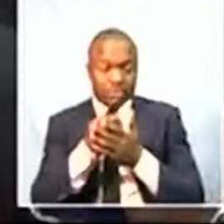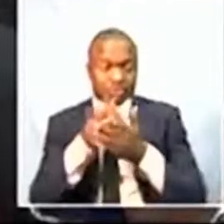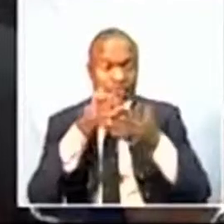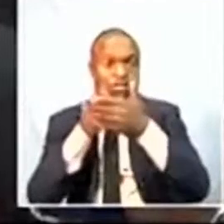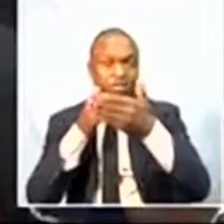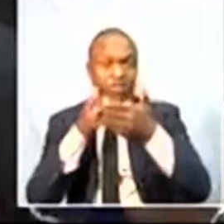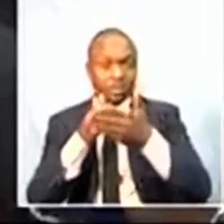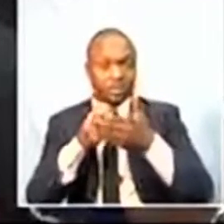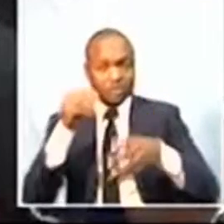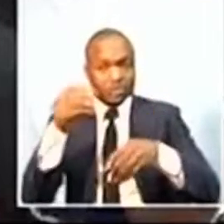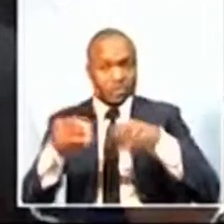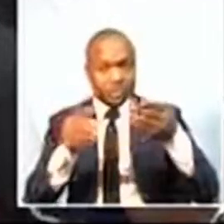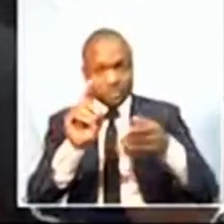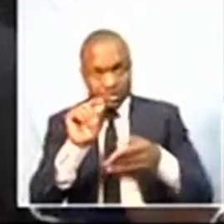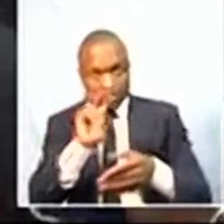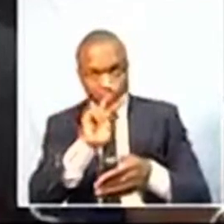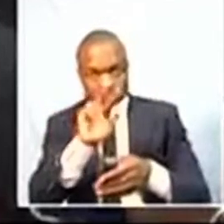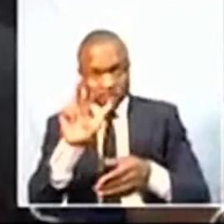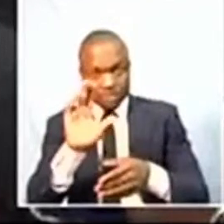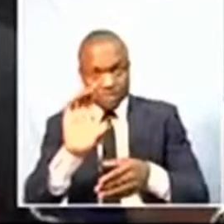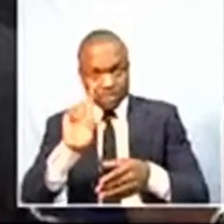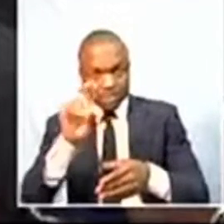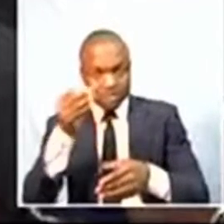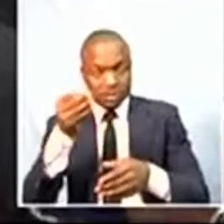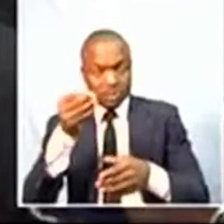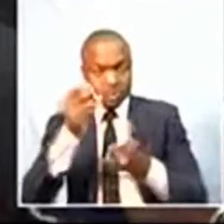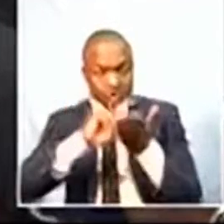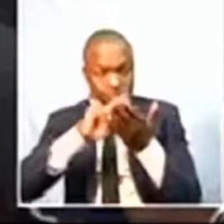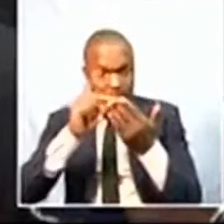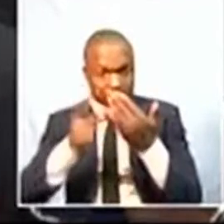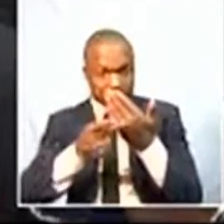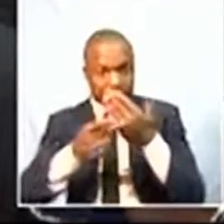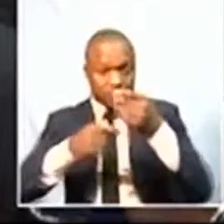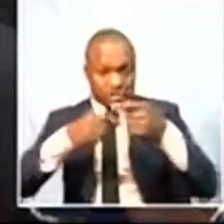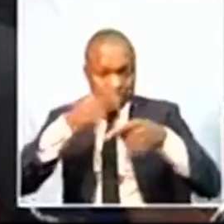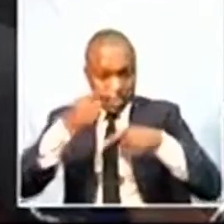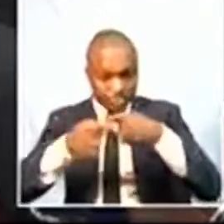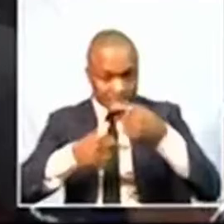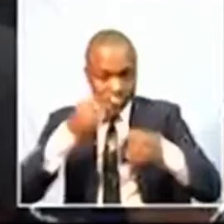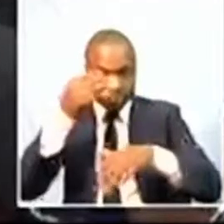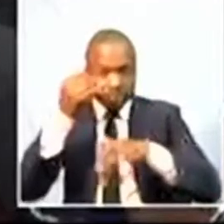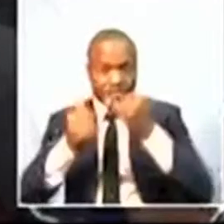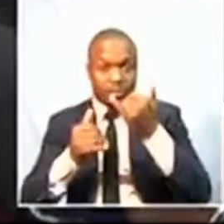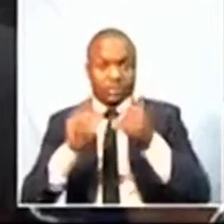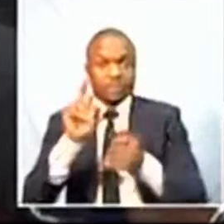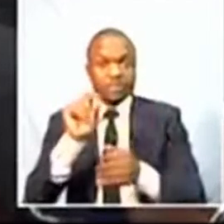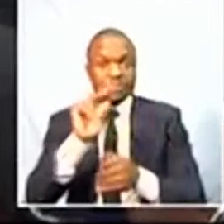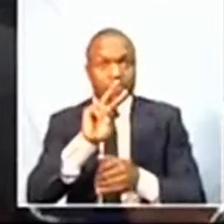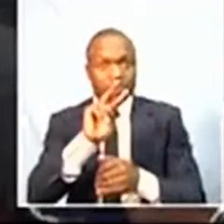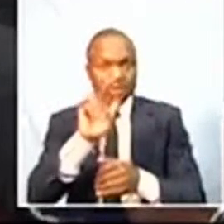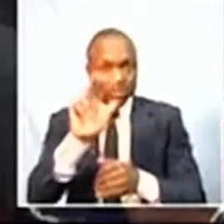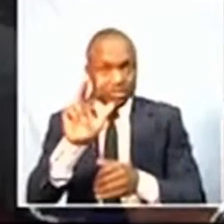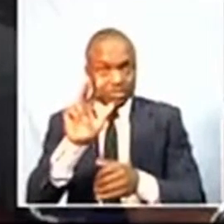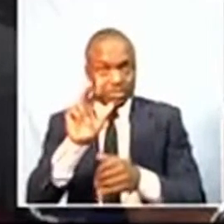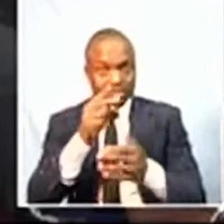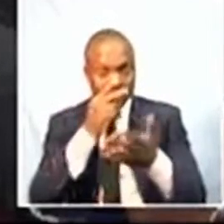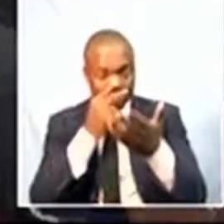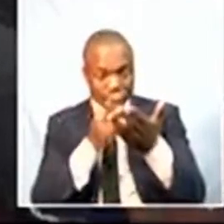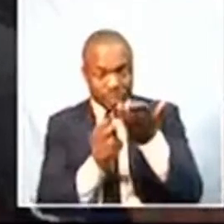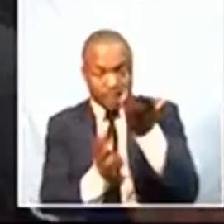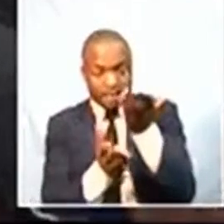the 2023 CDF program that were ongoing at the end of 2023. Refer to Appendix